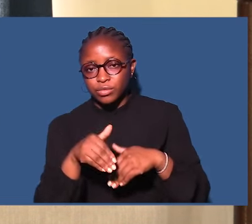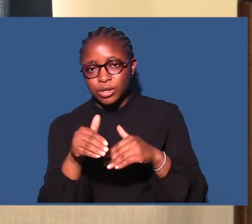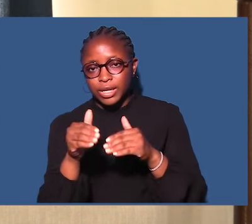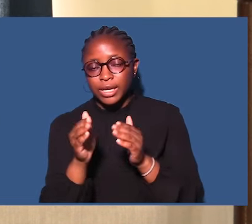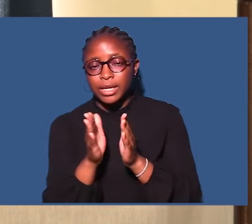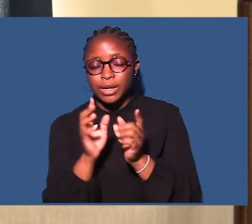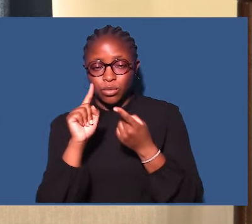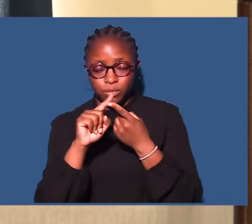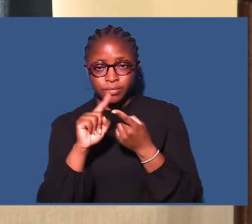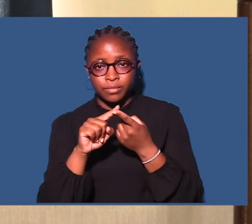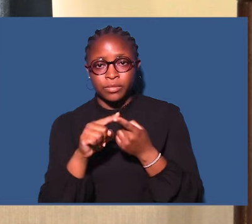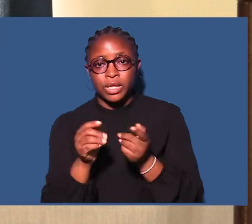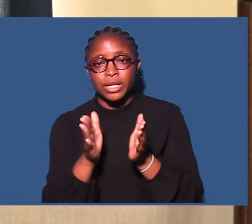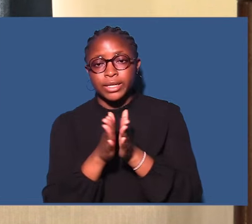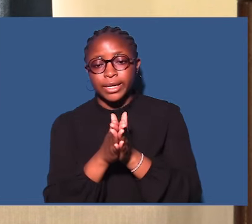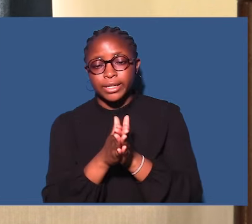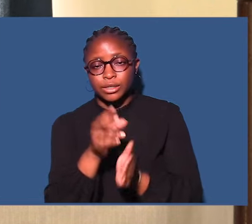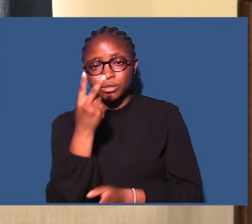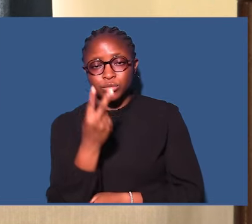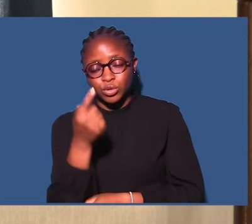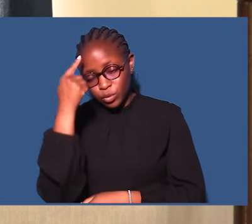is for our benefit.